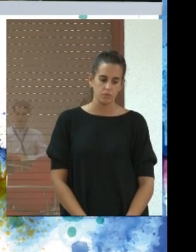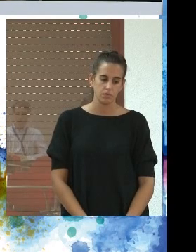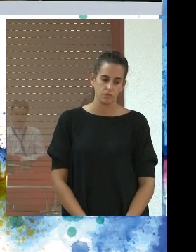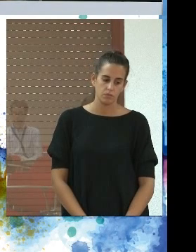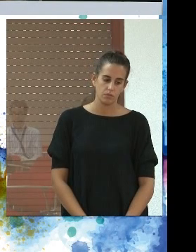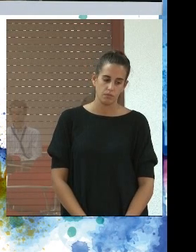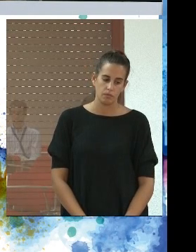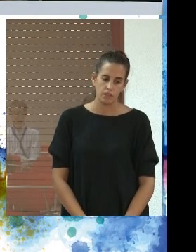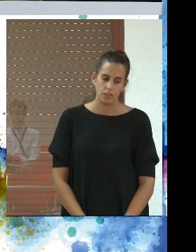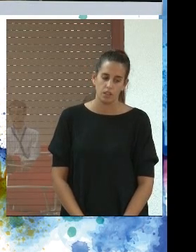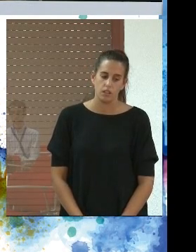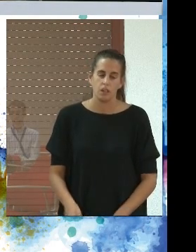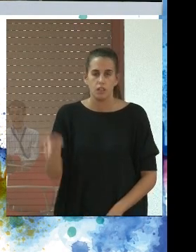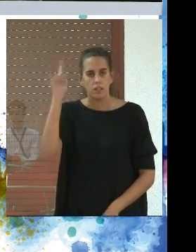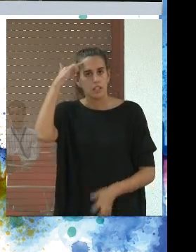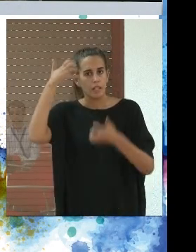experiments.